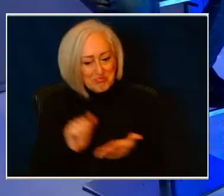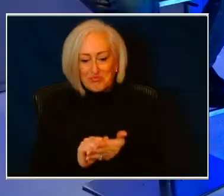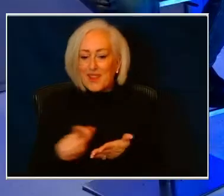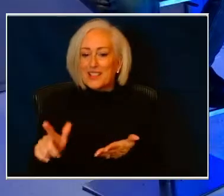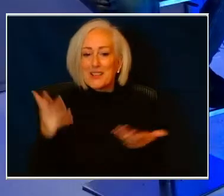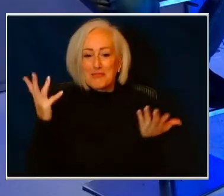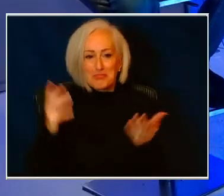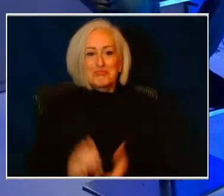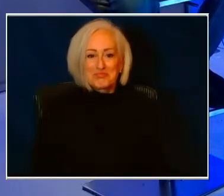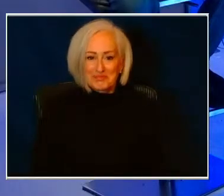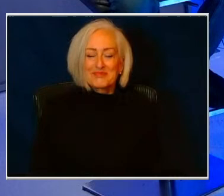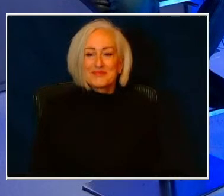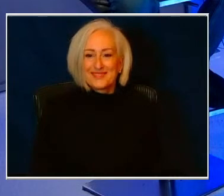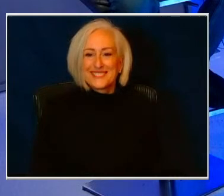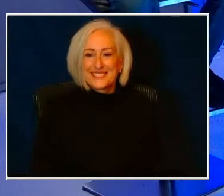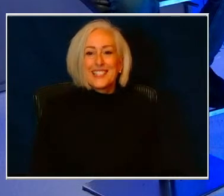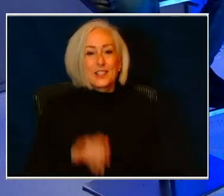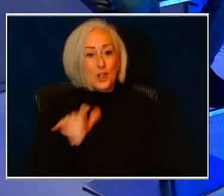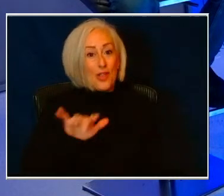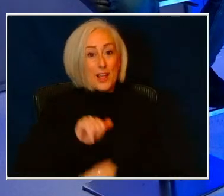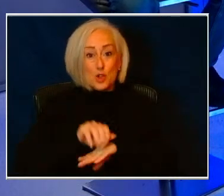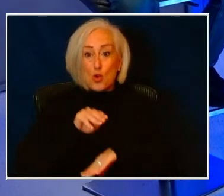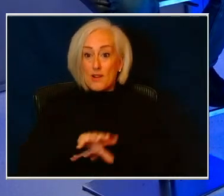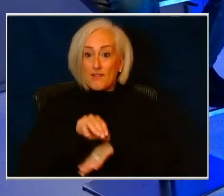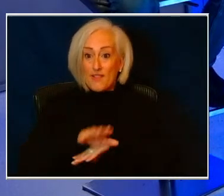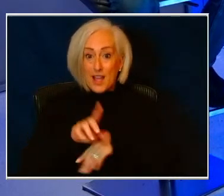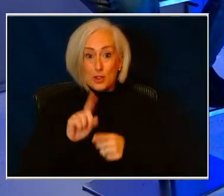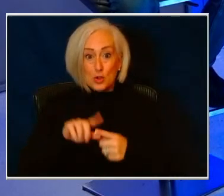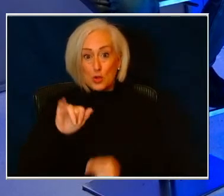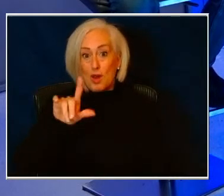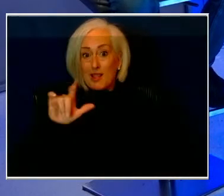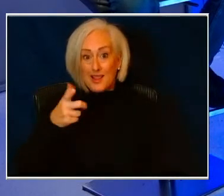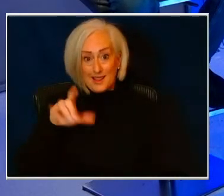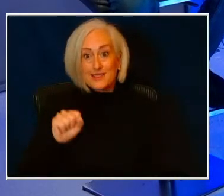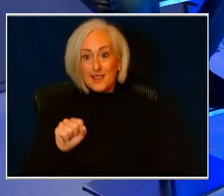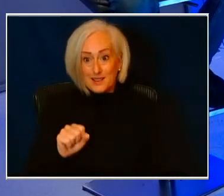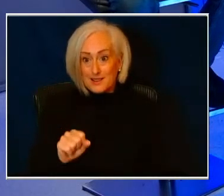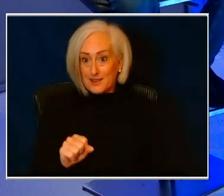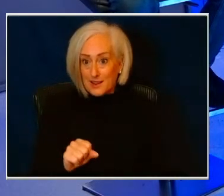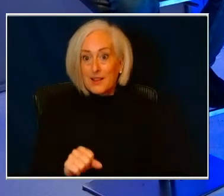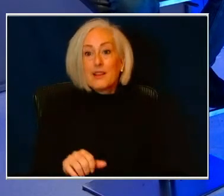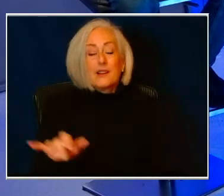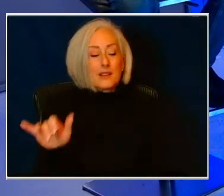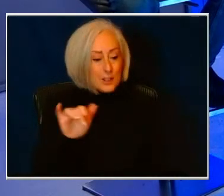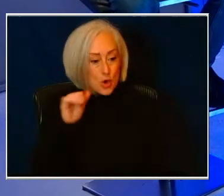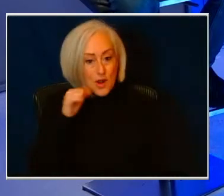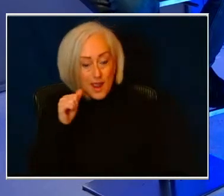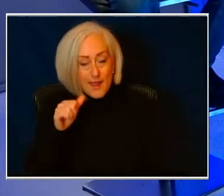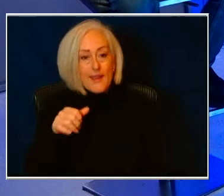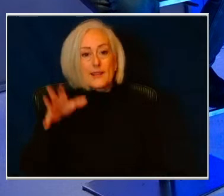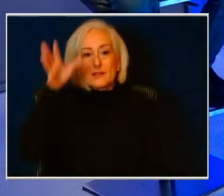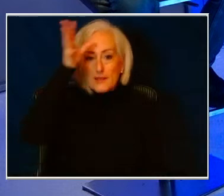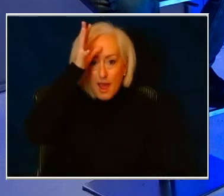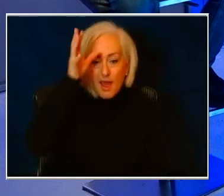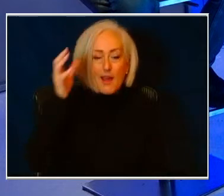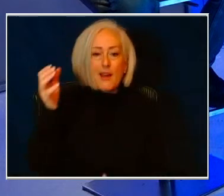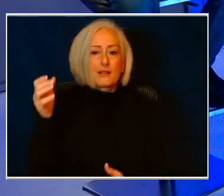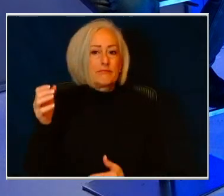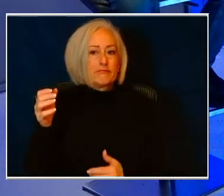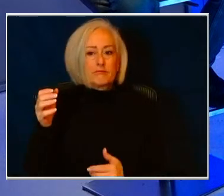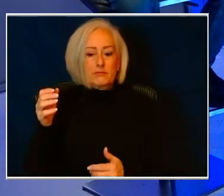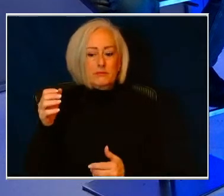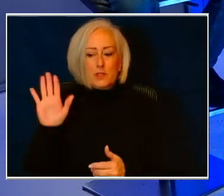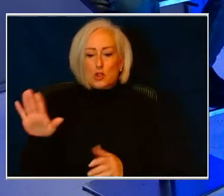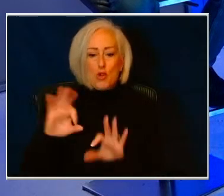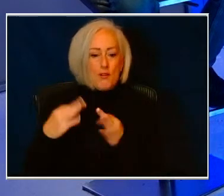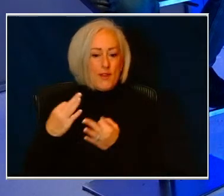So that's the advice you would give to Alexis. Yes. Knowing that her aunt passed away from it, her dad has it. Just keep